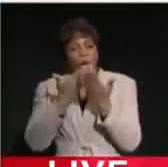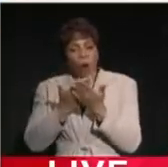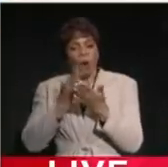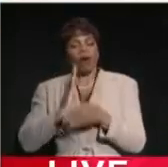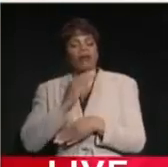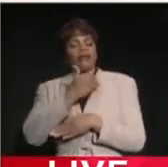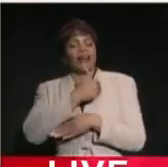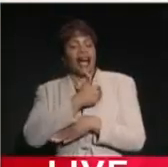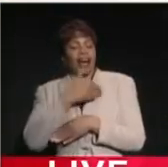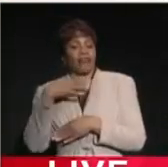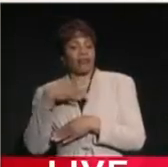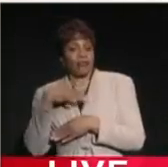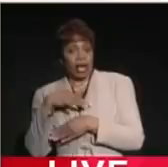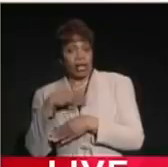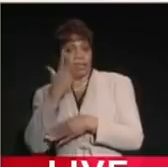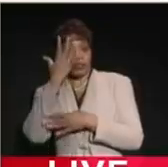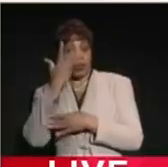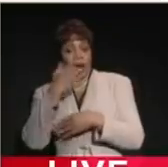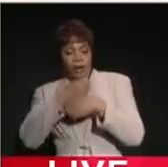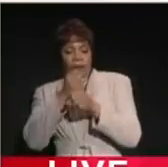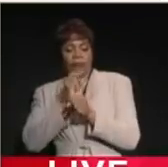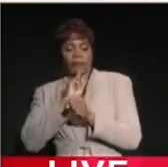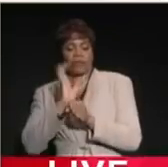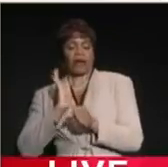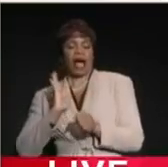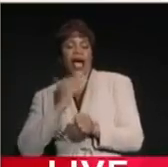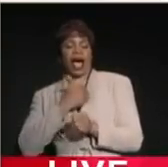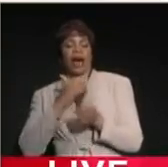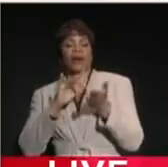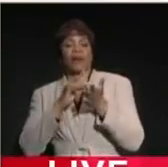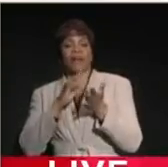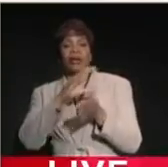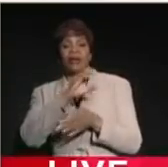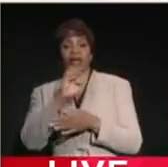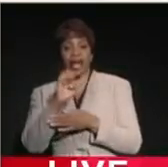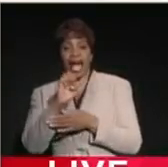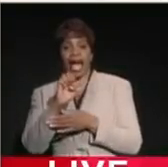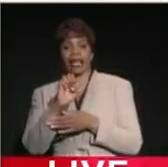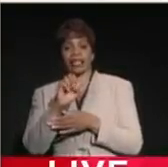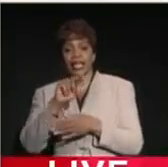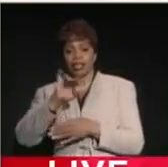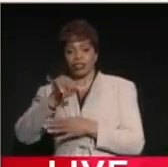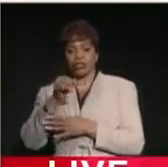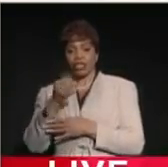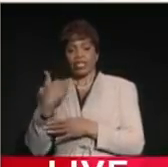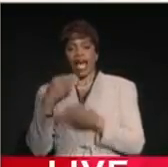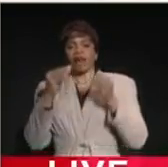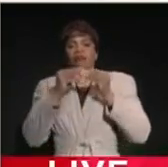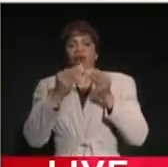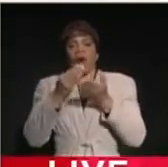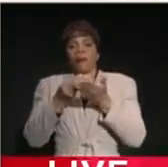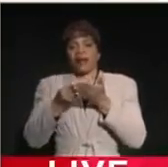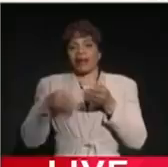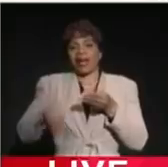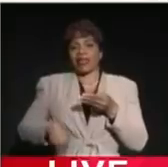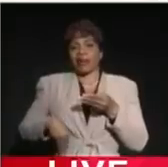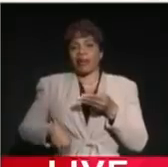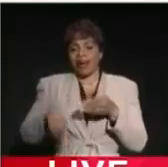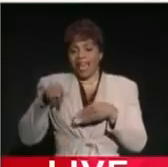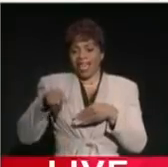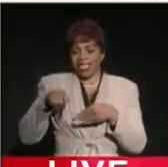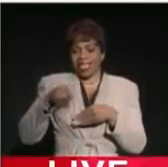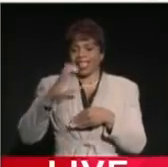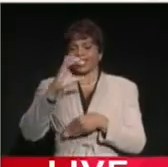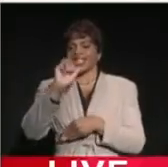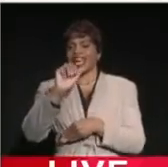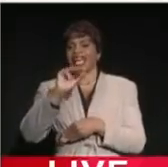that the middle class and the working people of New Jersey have more money in their pocket. That's what this campaign is completely about. Whether